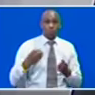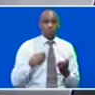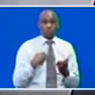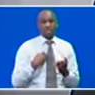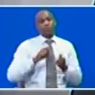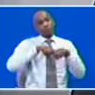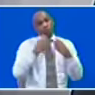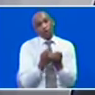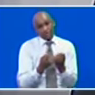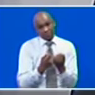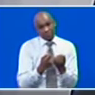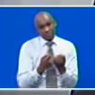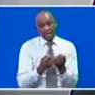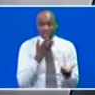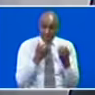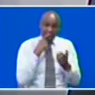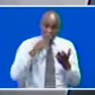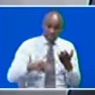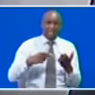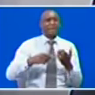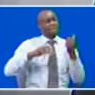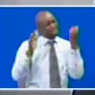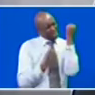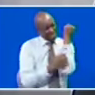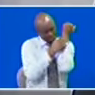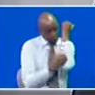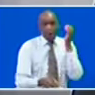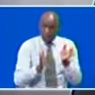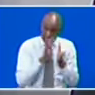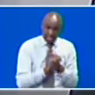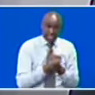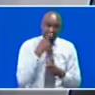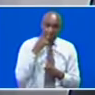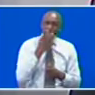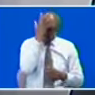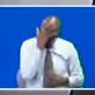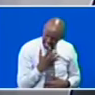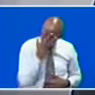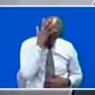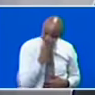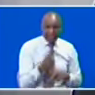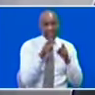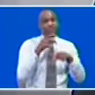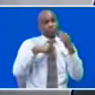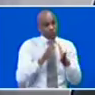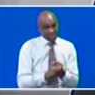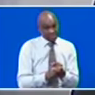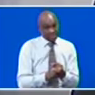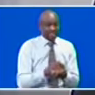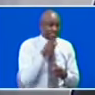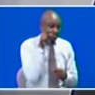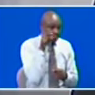flawed, that it could be termed a sham, that it could be termed an embarrassment, that it could not